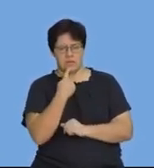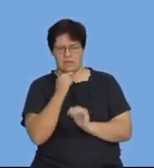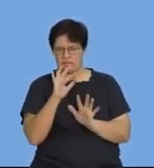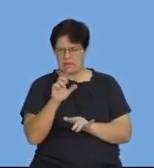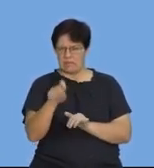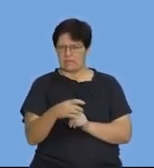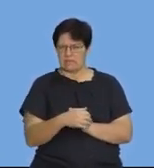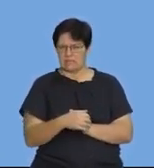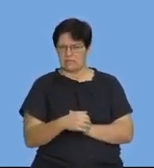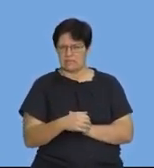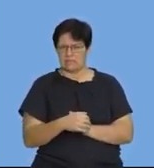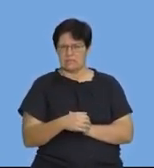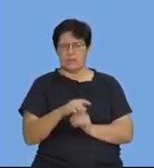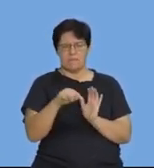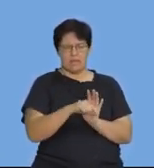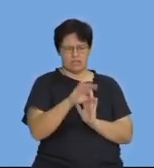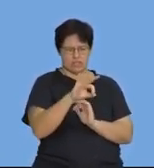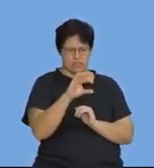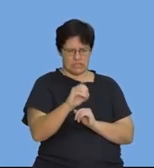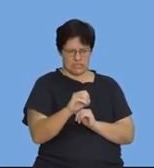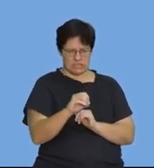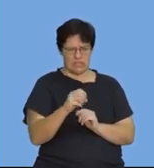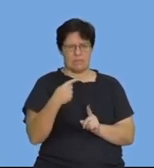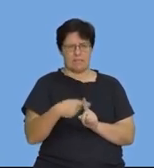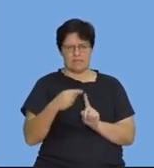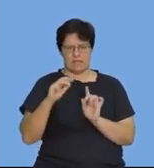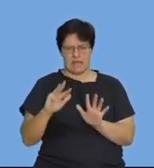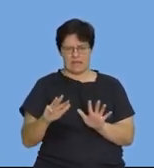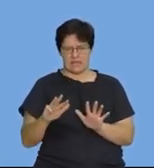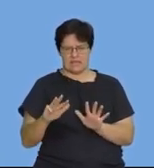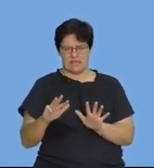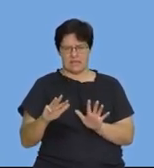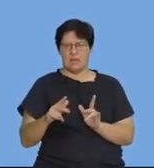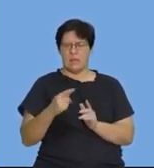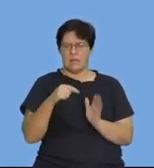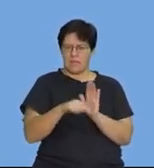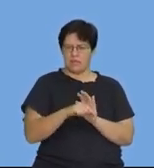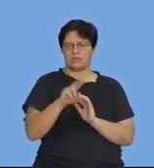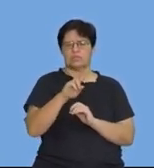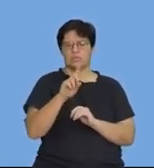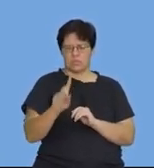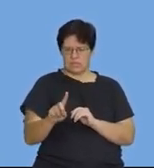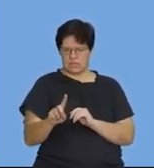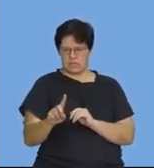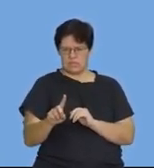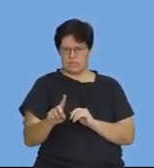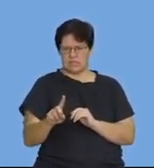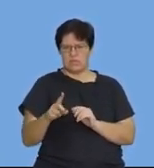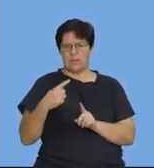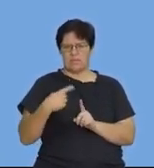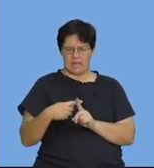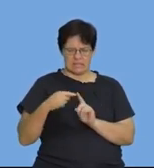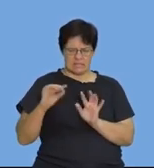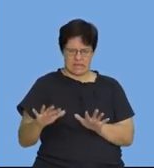have minus 30 plus 9, that's minus 21, right? And then plus 10,